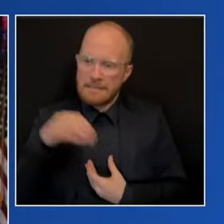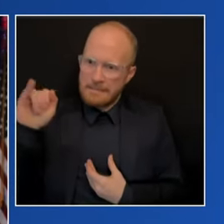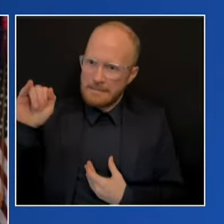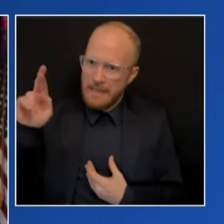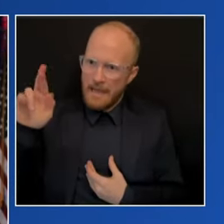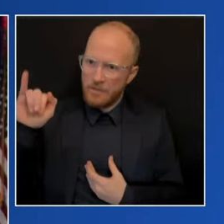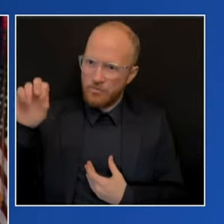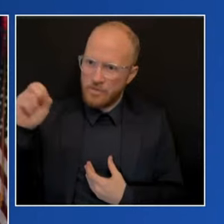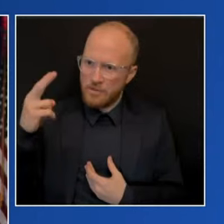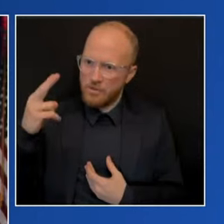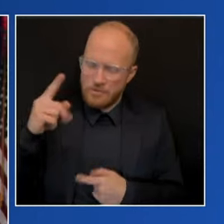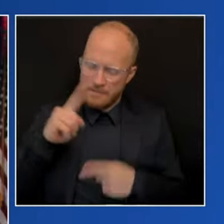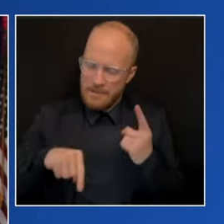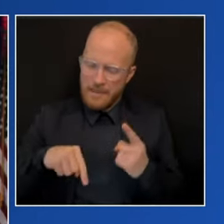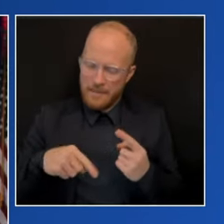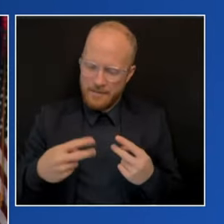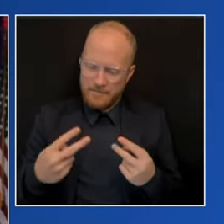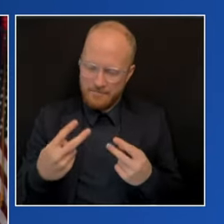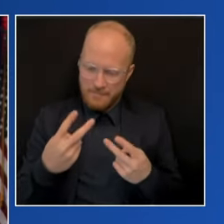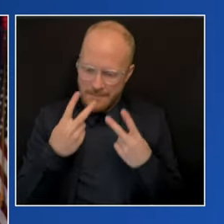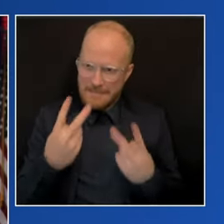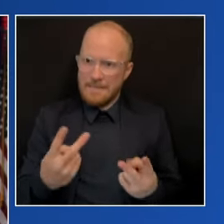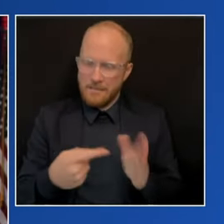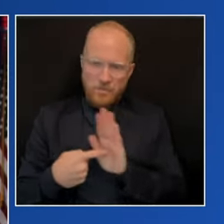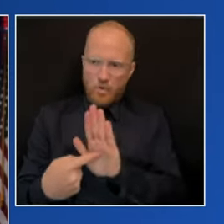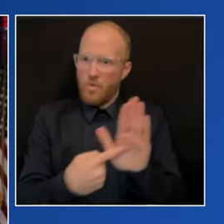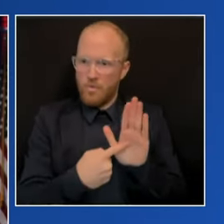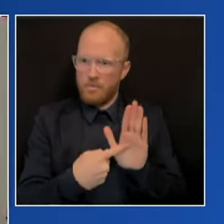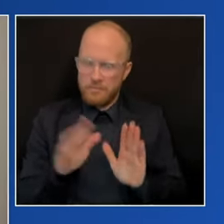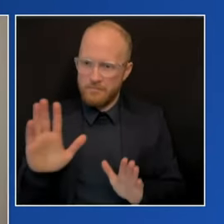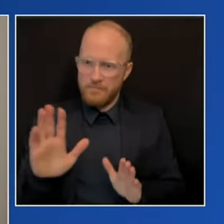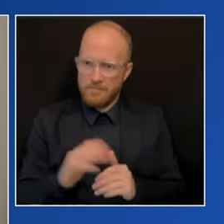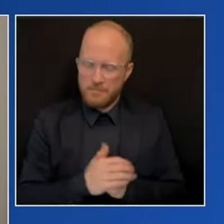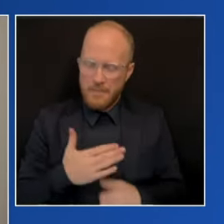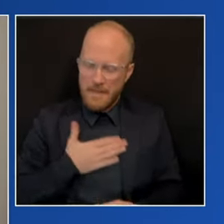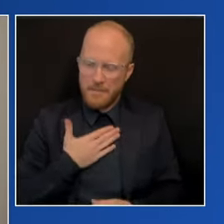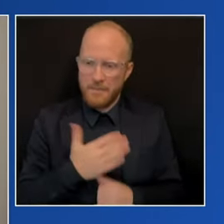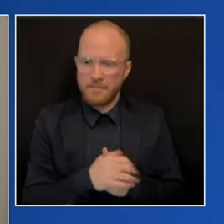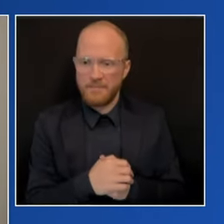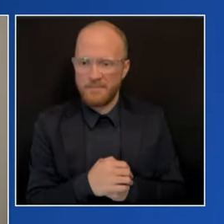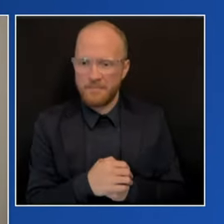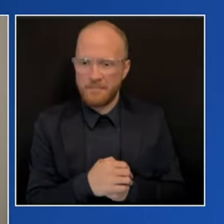It was right around the time I was at Bo's grave, Tommy.